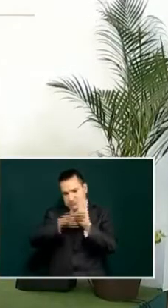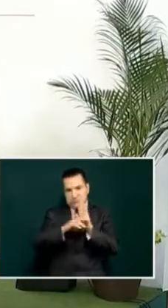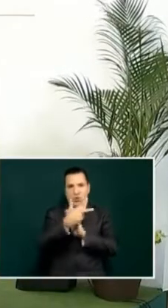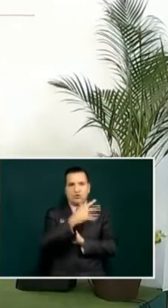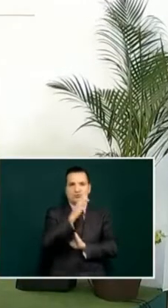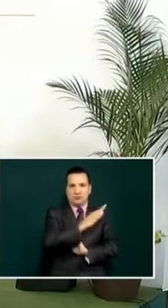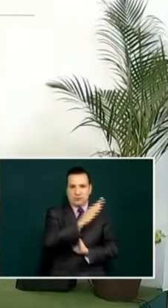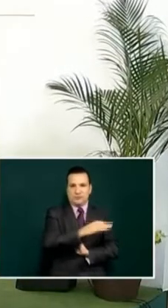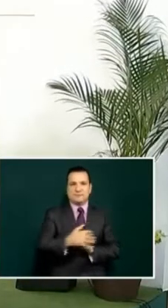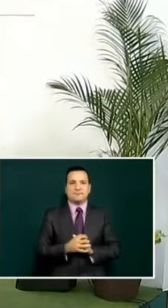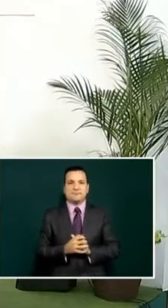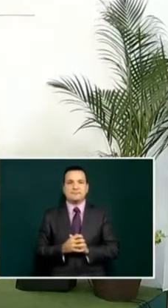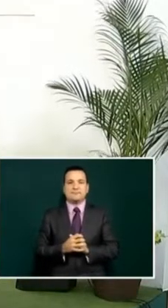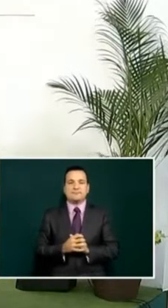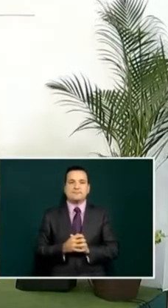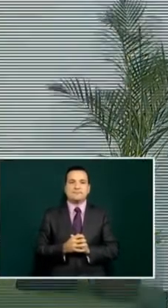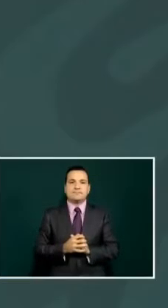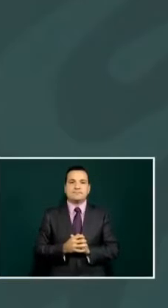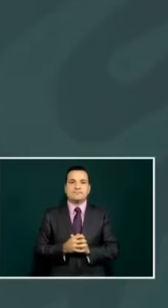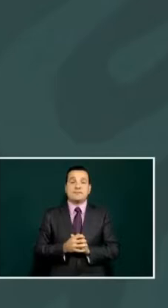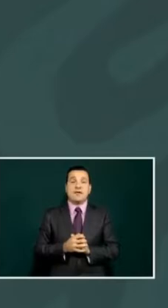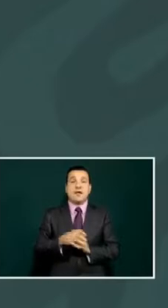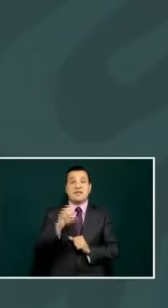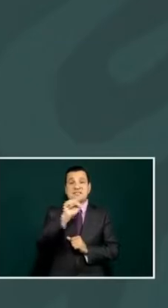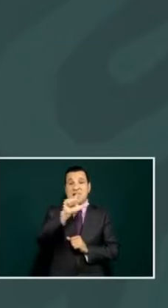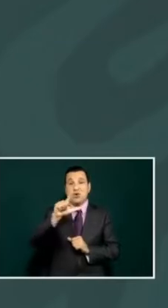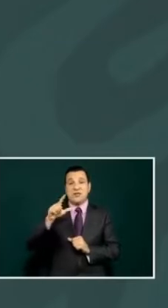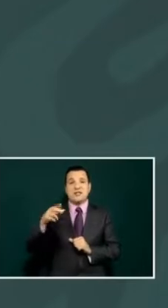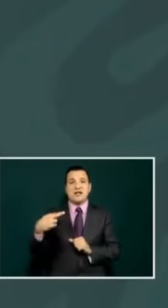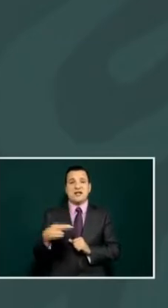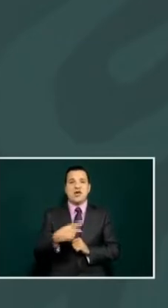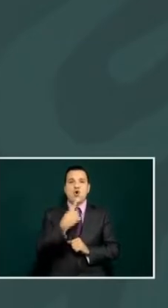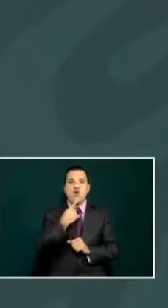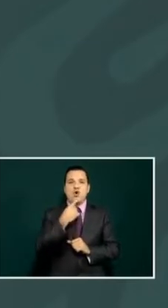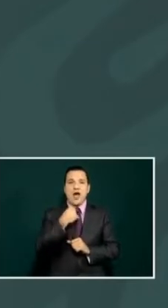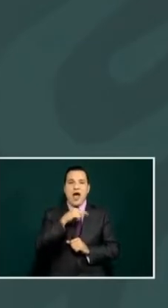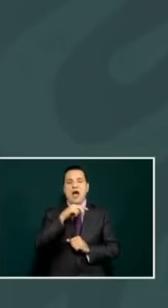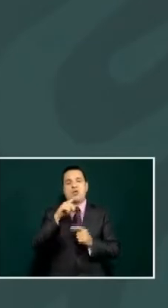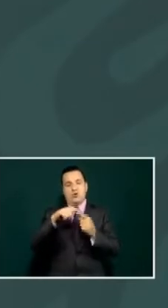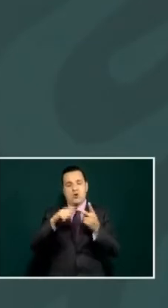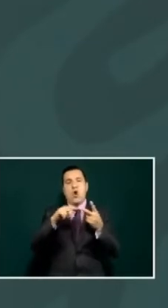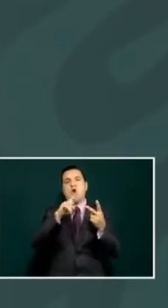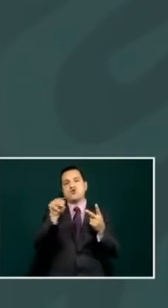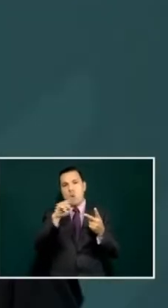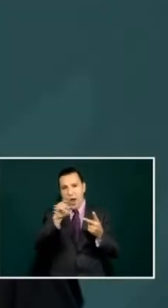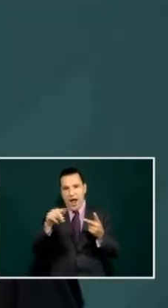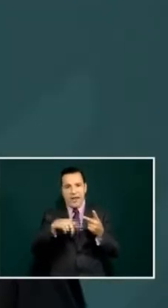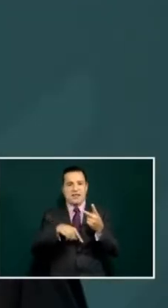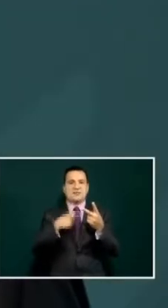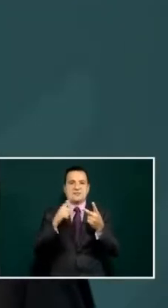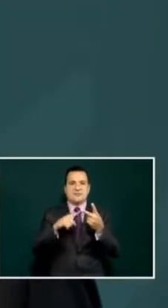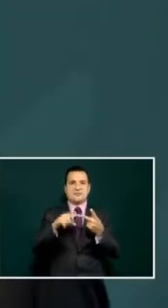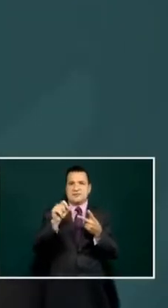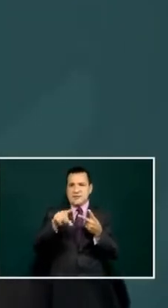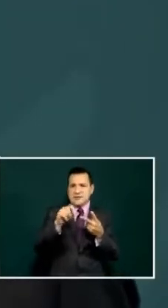so even the biggest tax went down to 80 percent in families no bad news